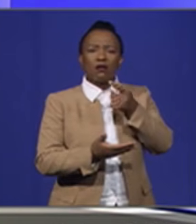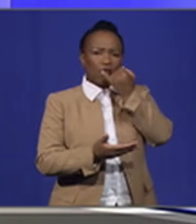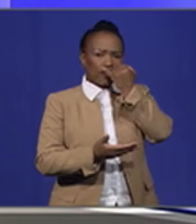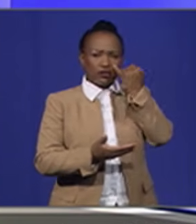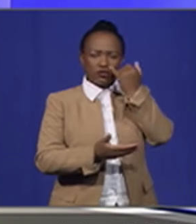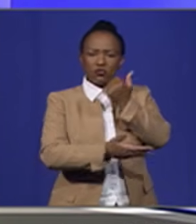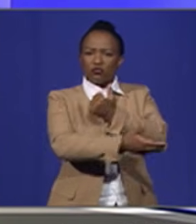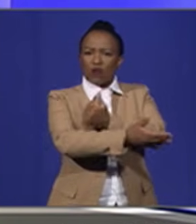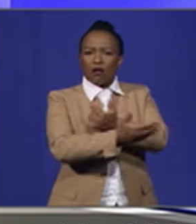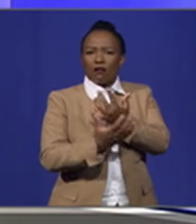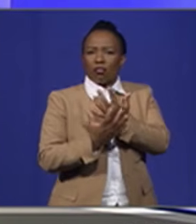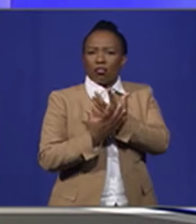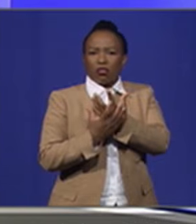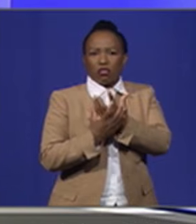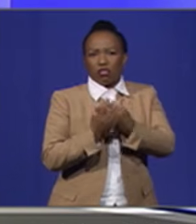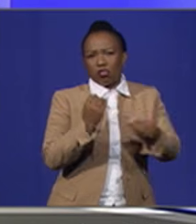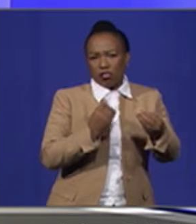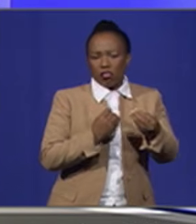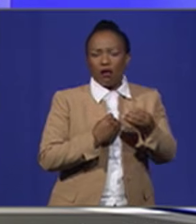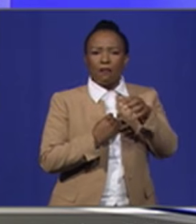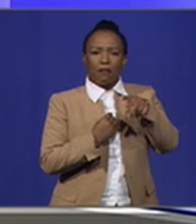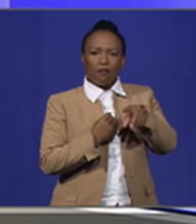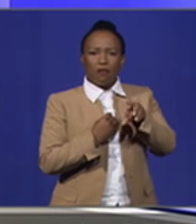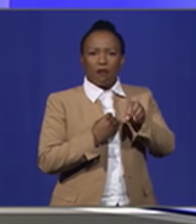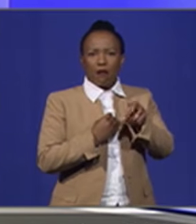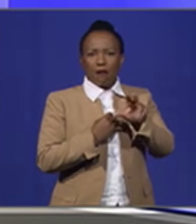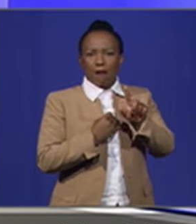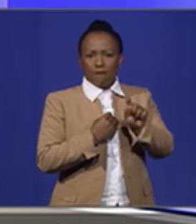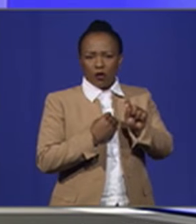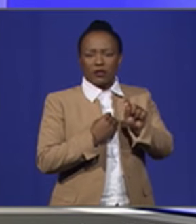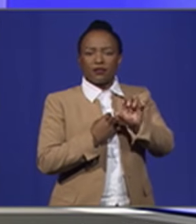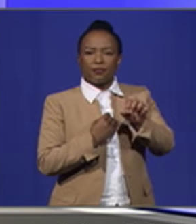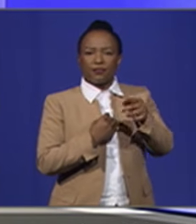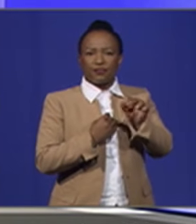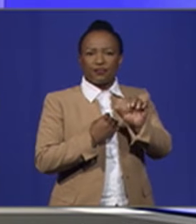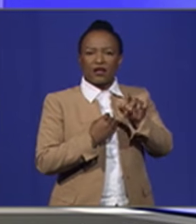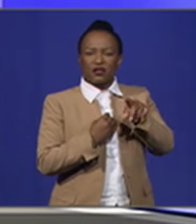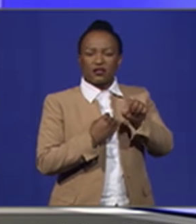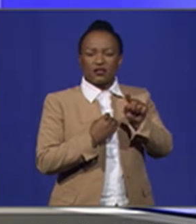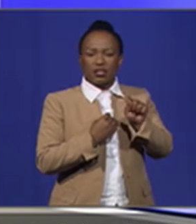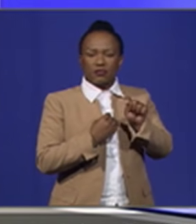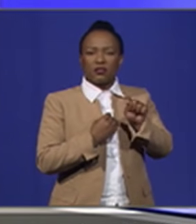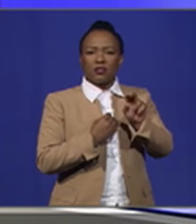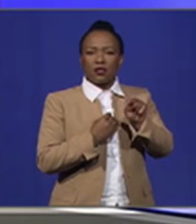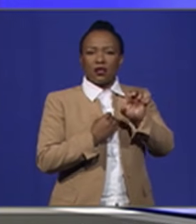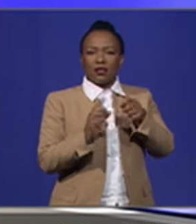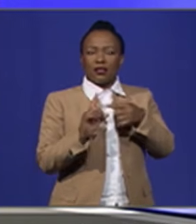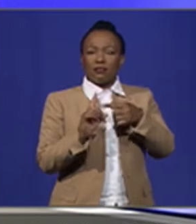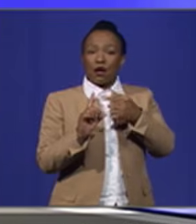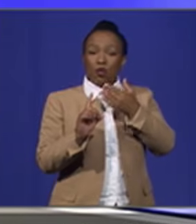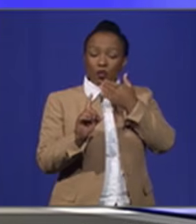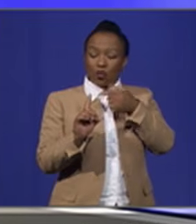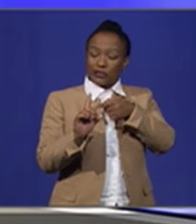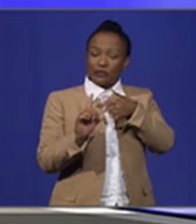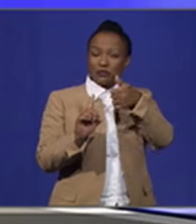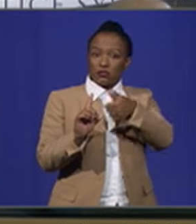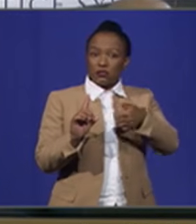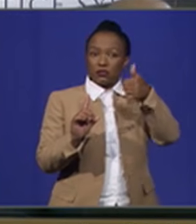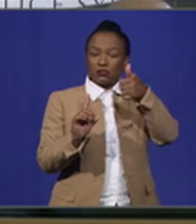ka fa tlase ga tlhokomelo ya mookamedi wa di-Hawks kwa porofenseng eo Major General Lesetja Senona.